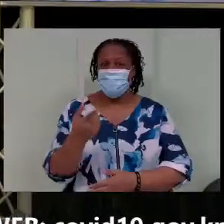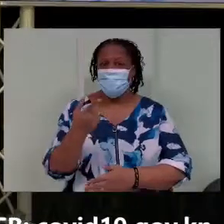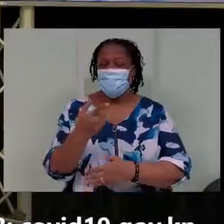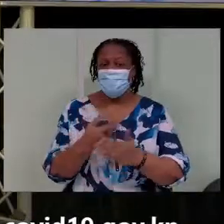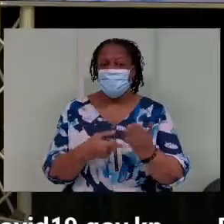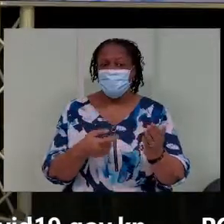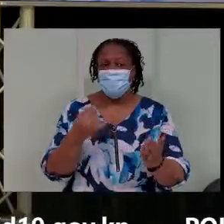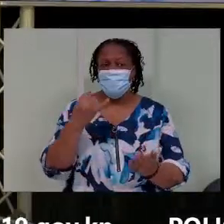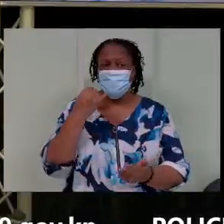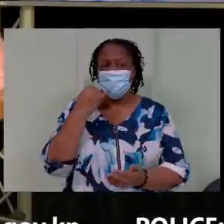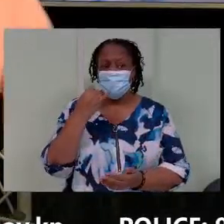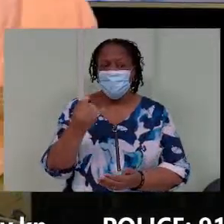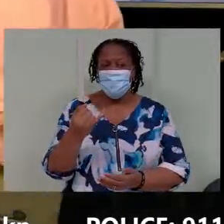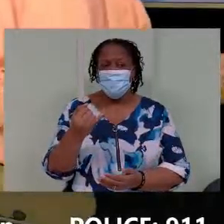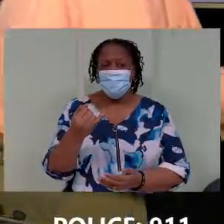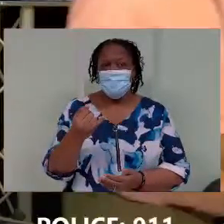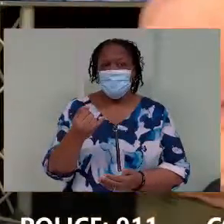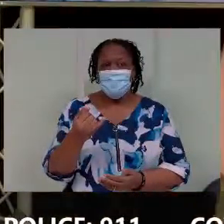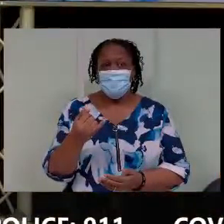Dr. Wilkinson.